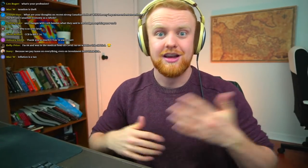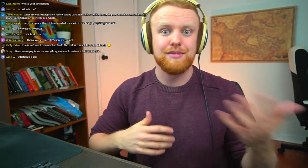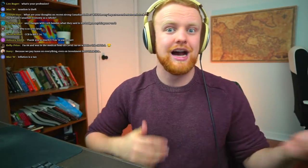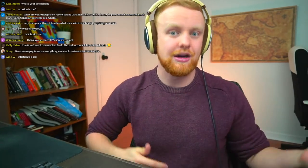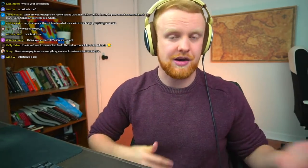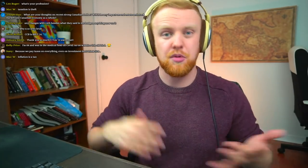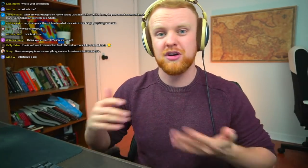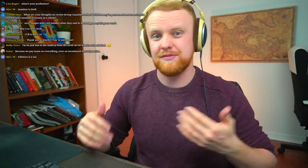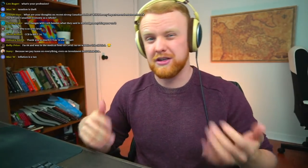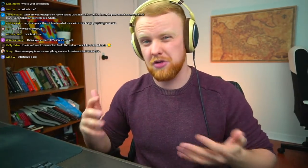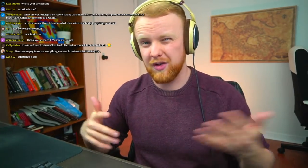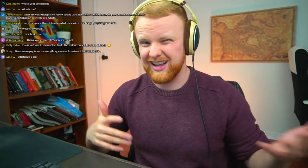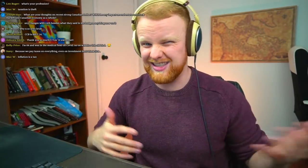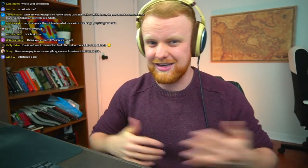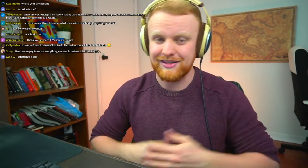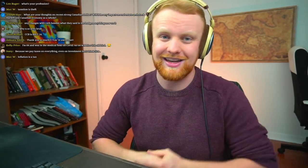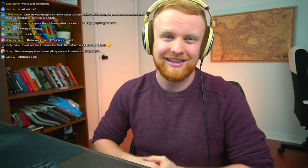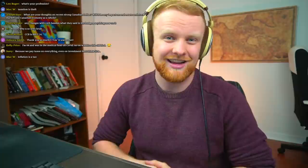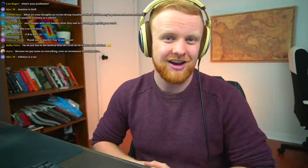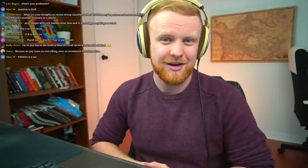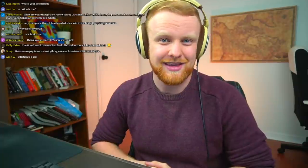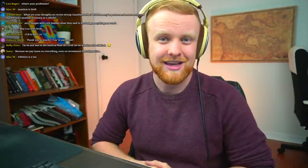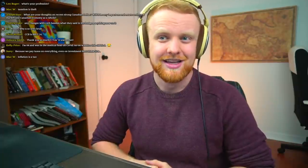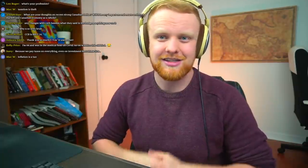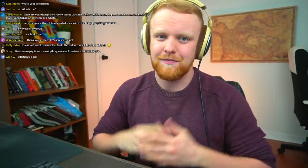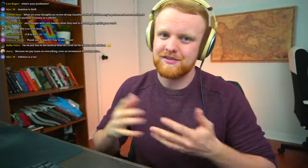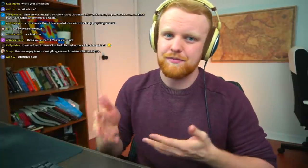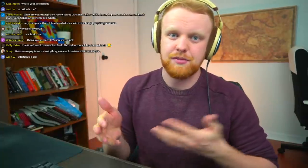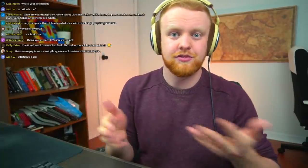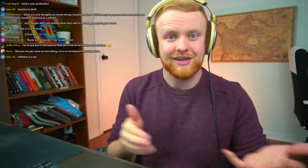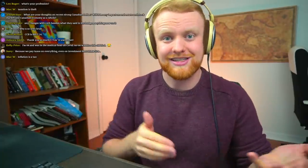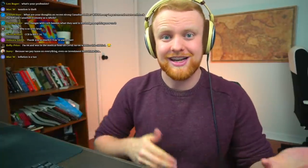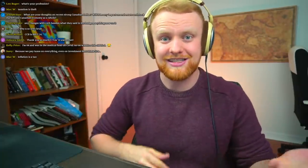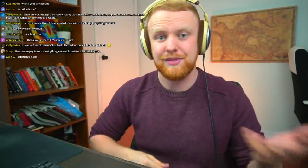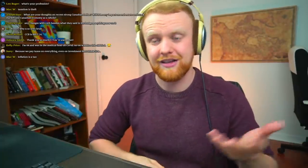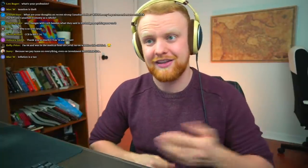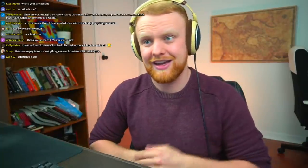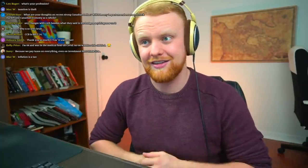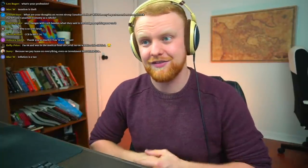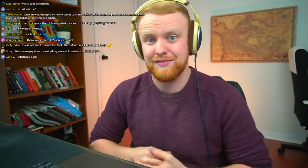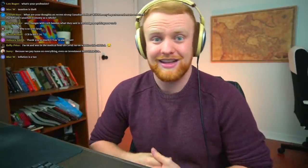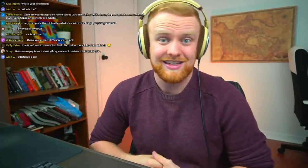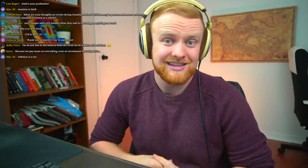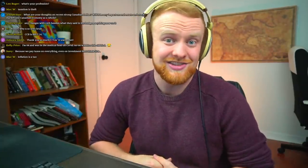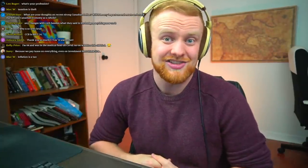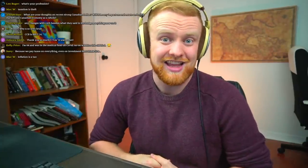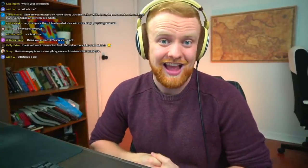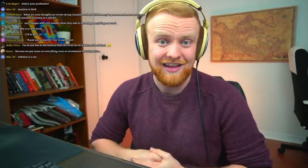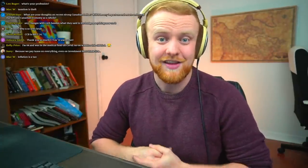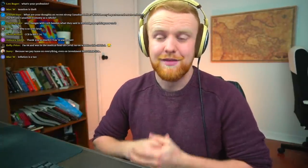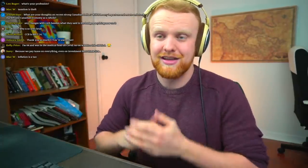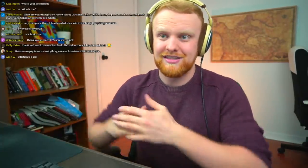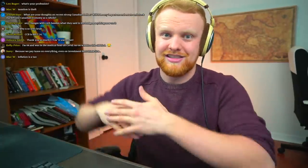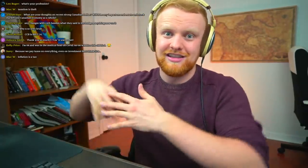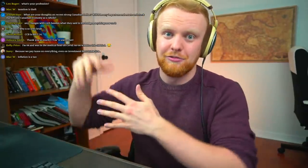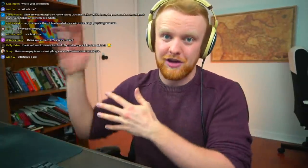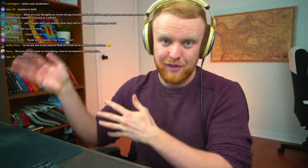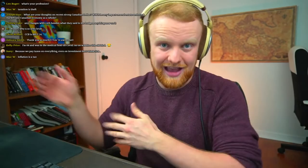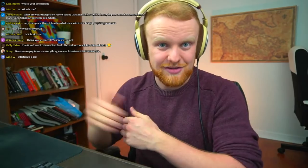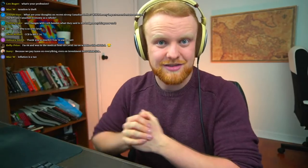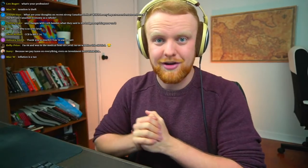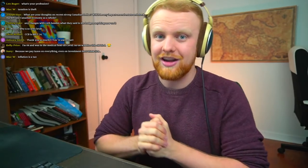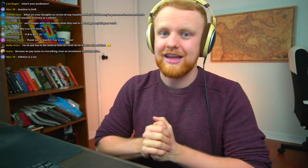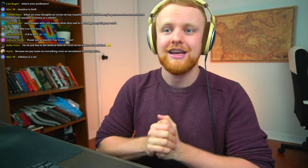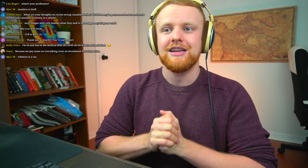to be hiring more and to be growing and stimulating the economy. So some people have criticized the Bank of Canada for making the decisions they have because you see the